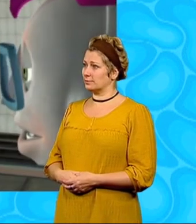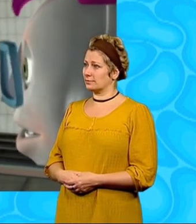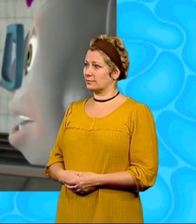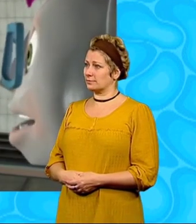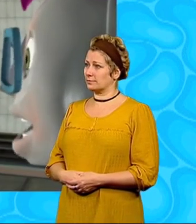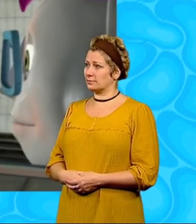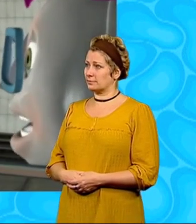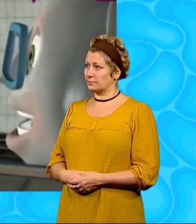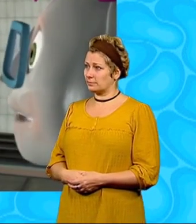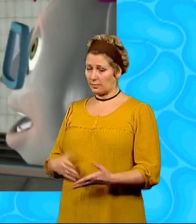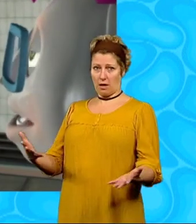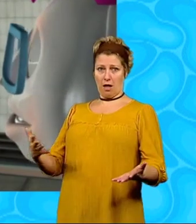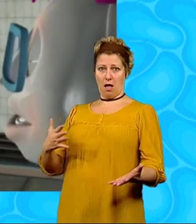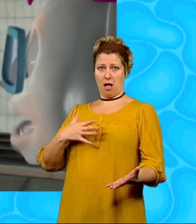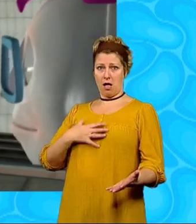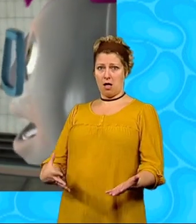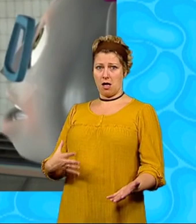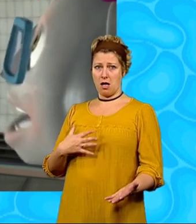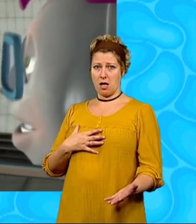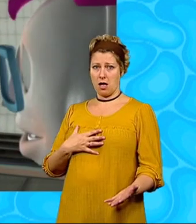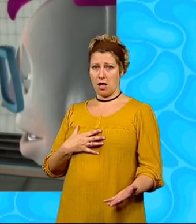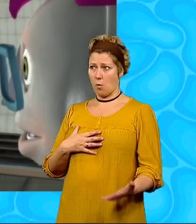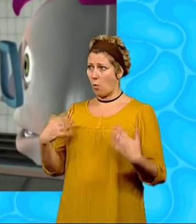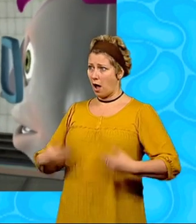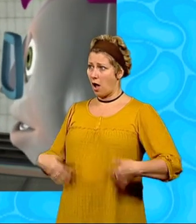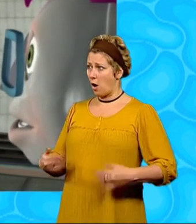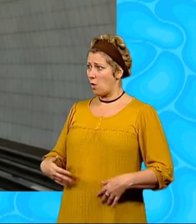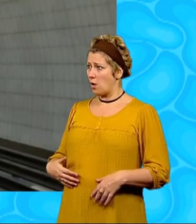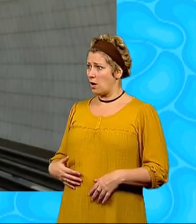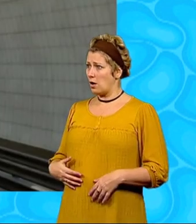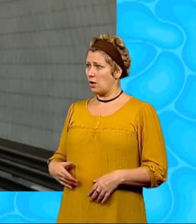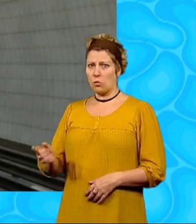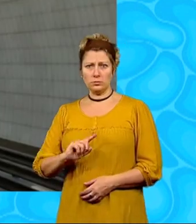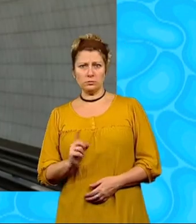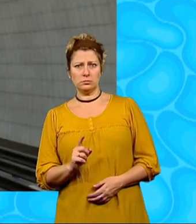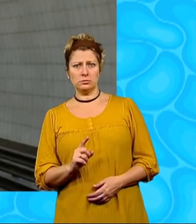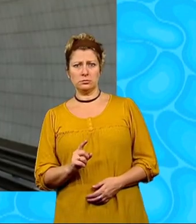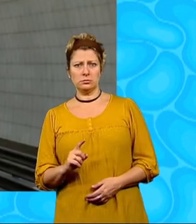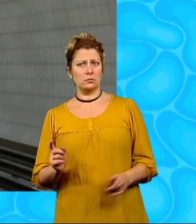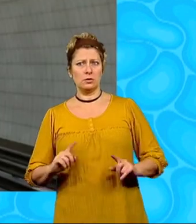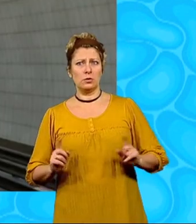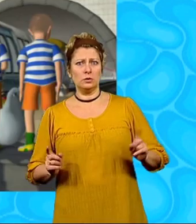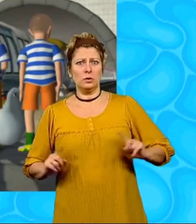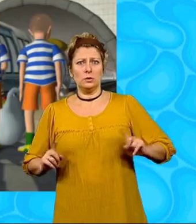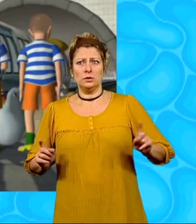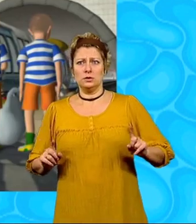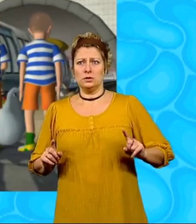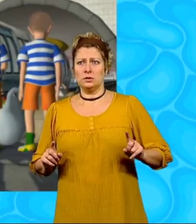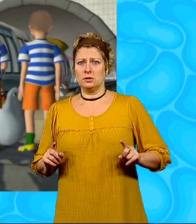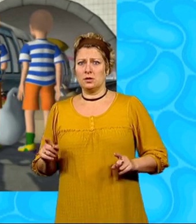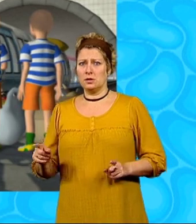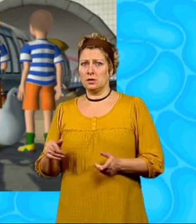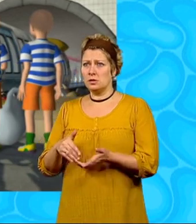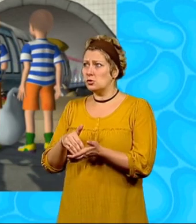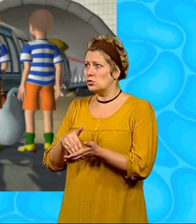I don't believe it. Amazing. What? What is it? Jumble.